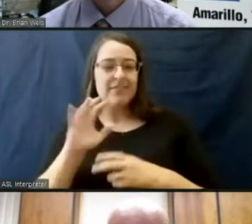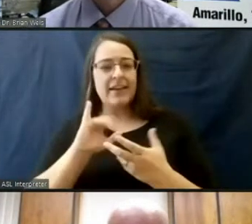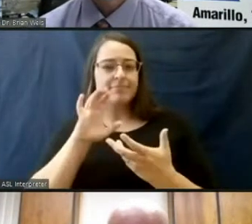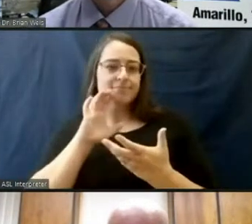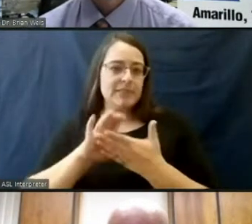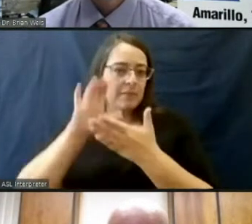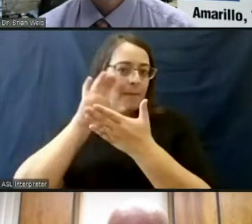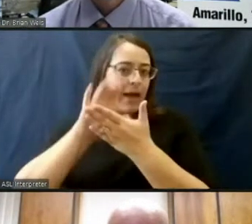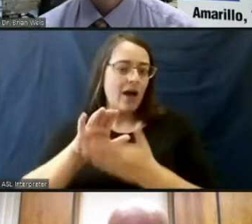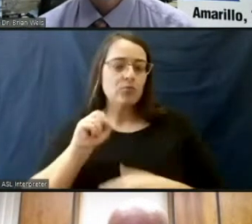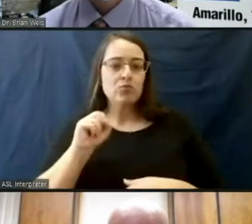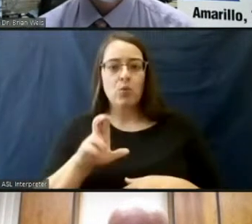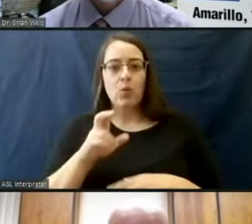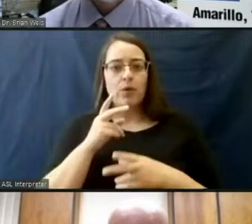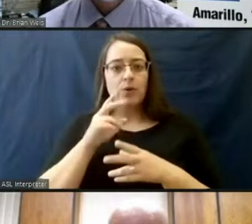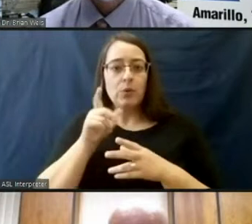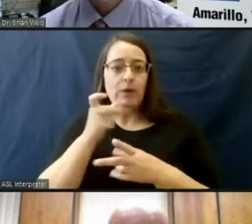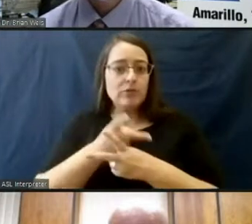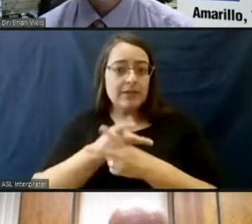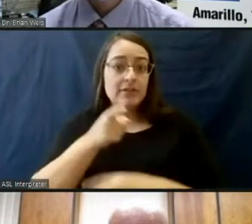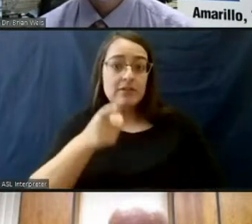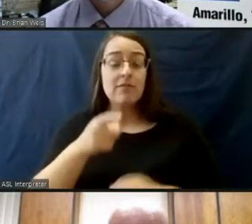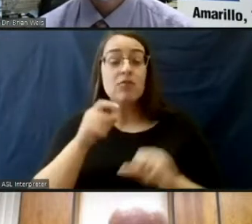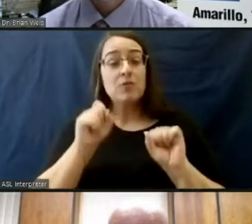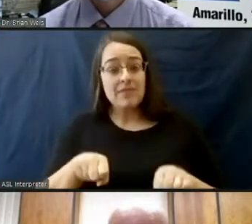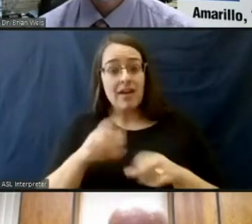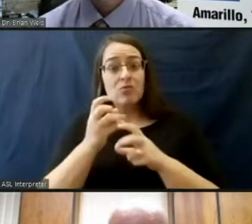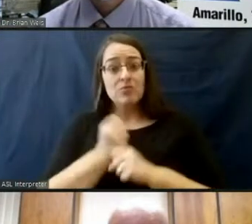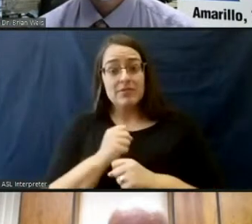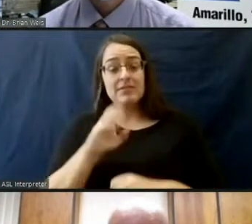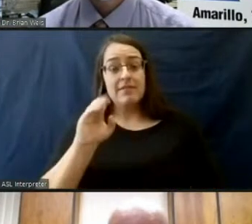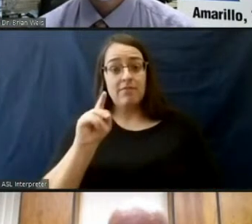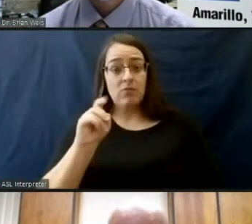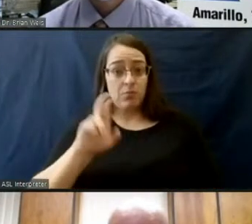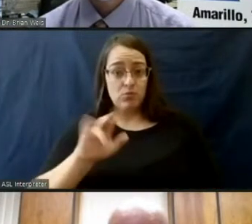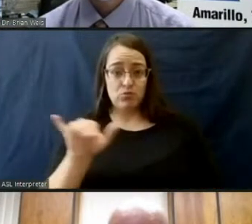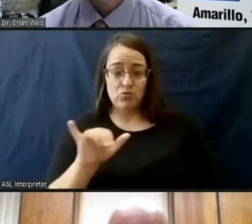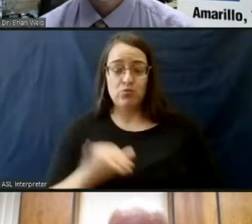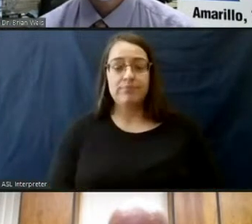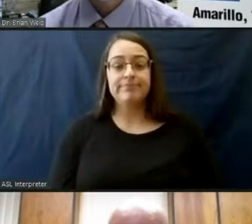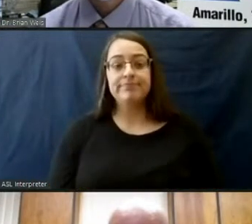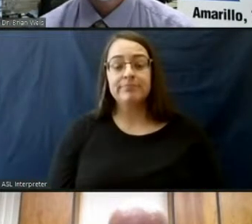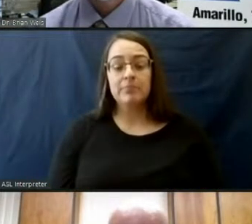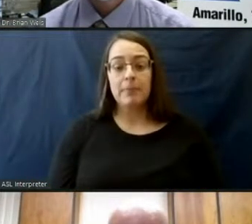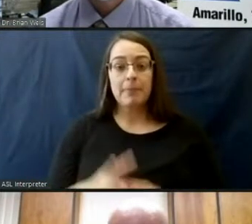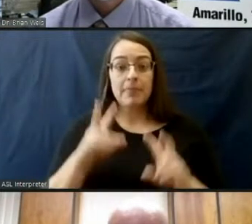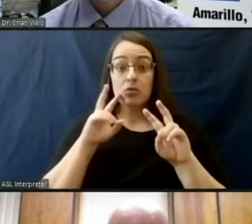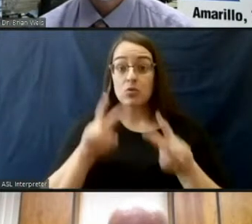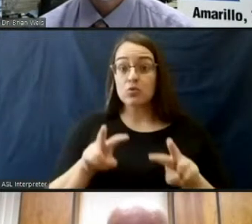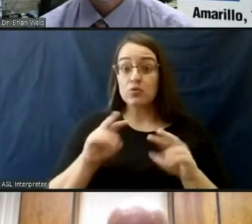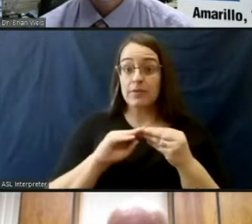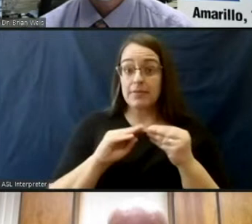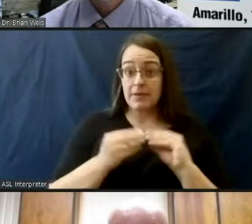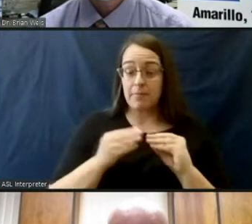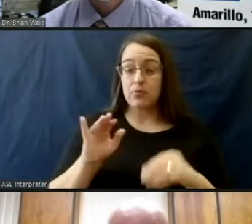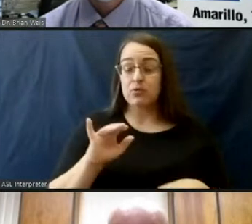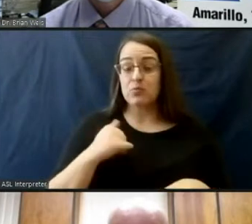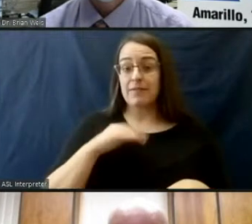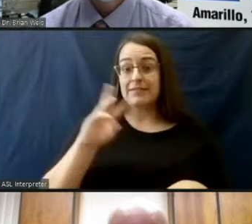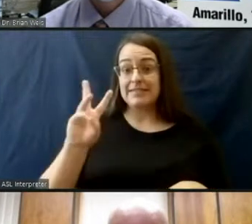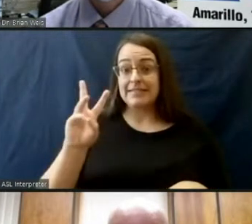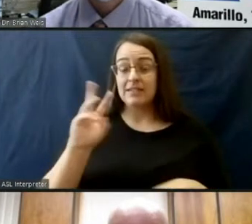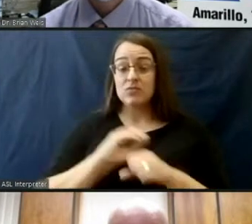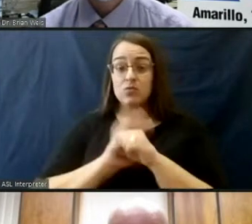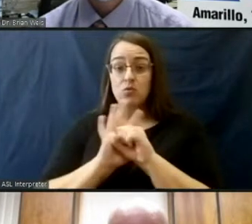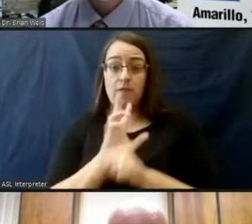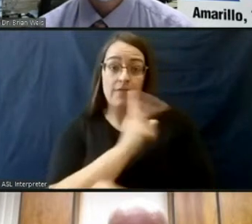veterans. And so really encourage you to be vaccinated. A real quick look at our numbers. We currently have 6 COVID patients